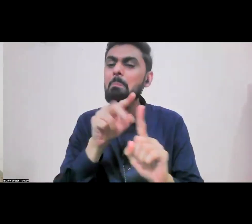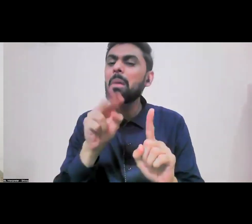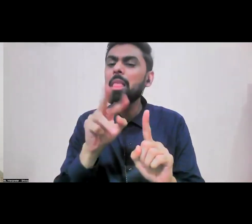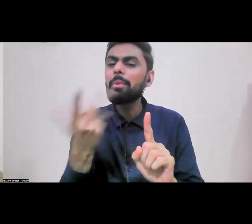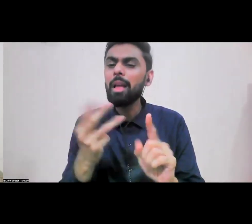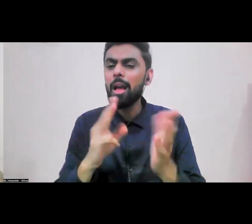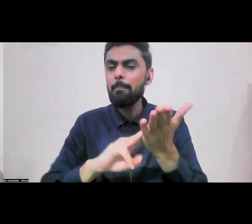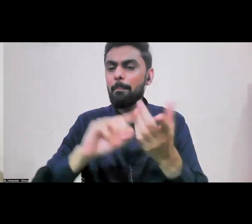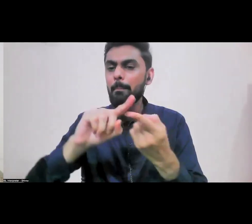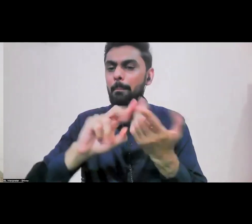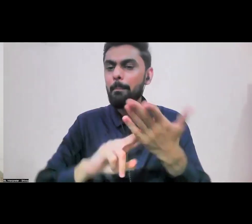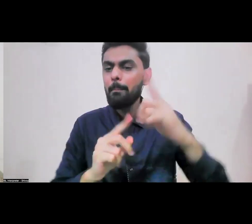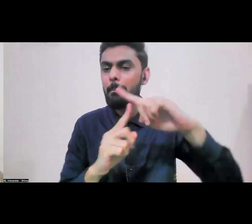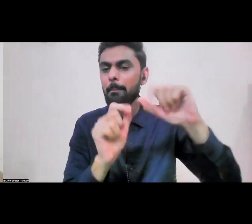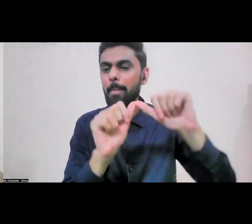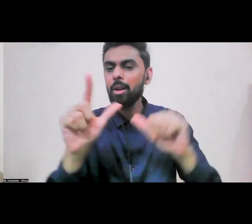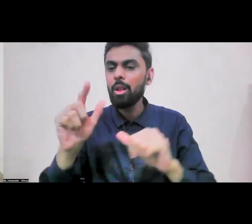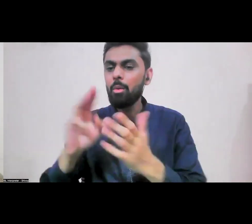no, somewhat.